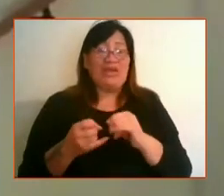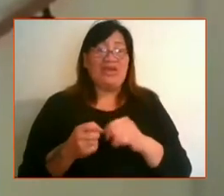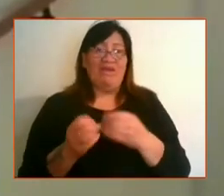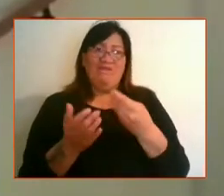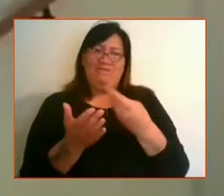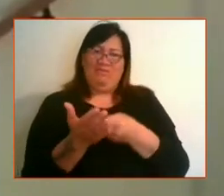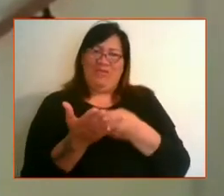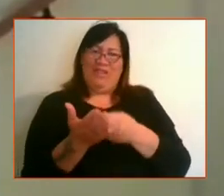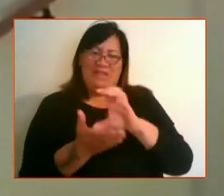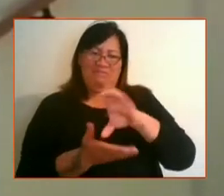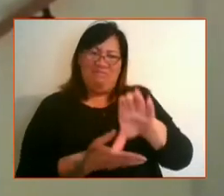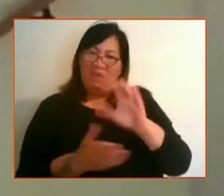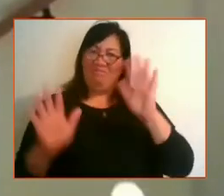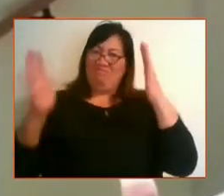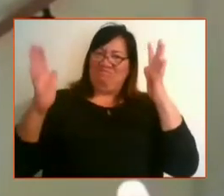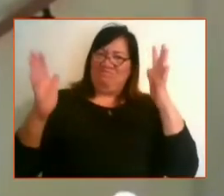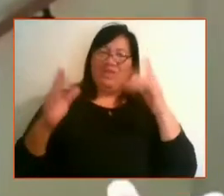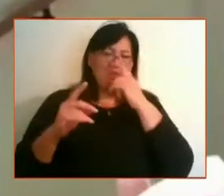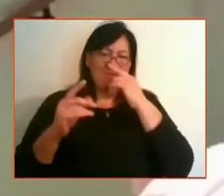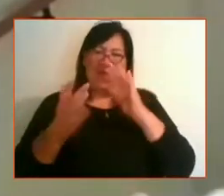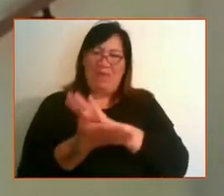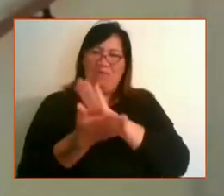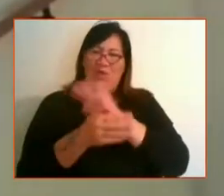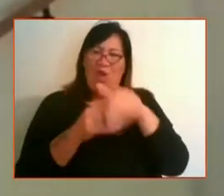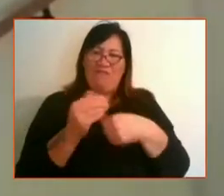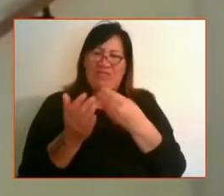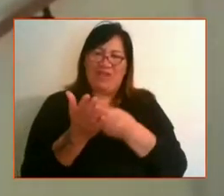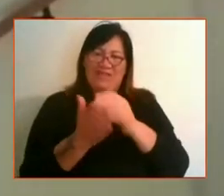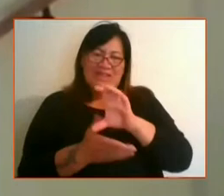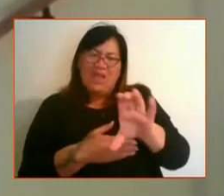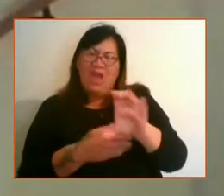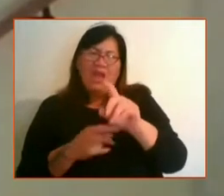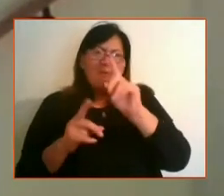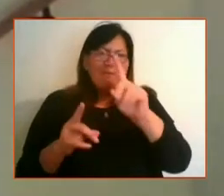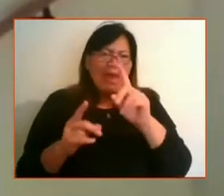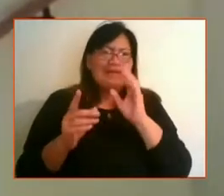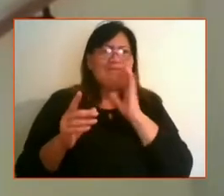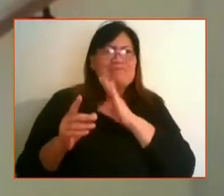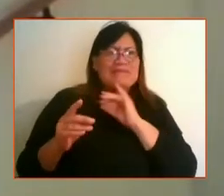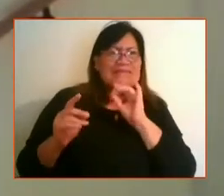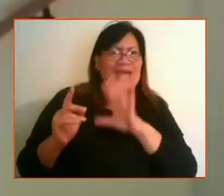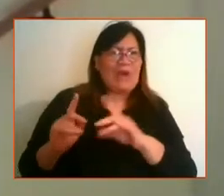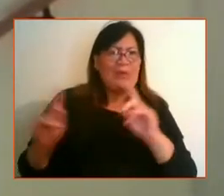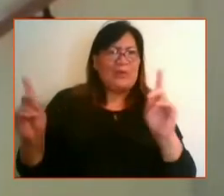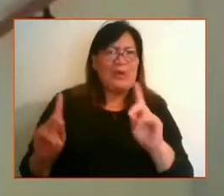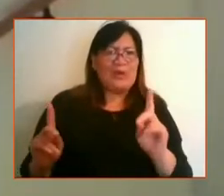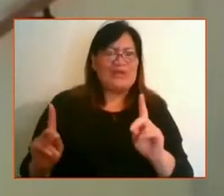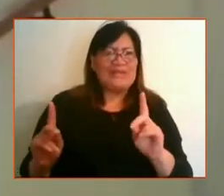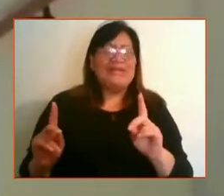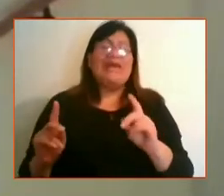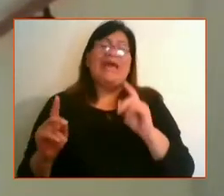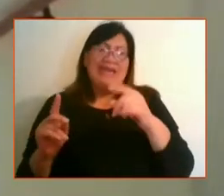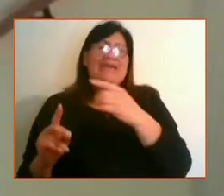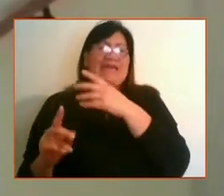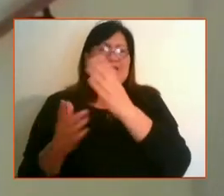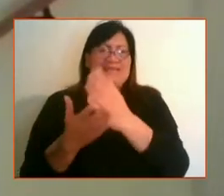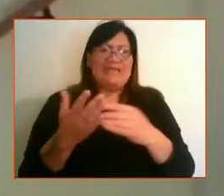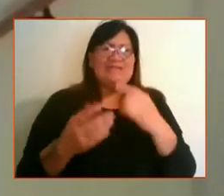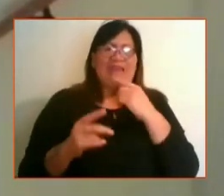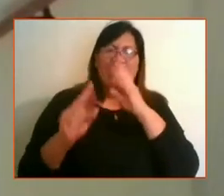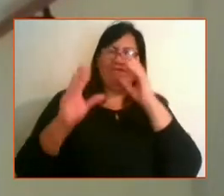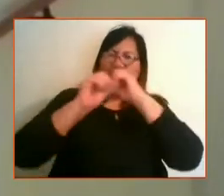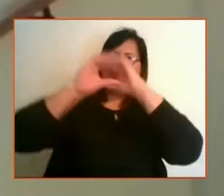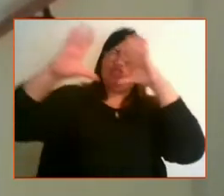People are very happy about the level of the money. What is lacking, what the sector is asking for, is a vision and